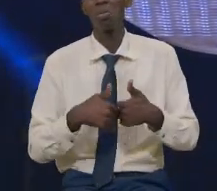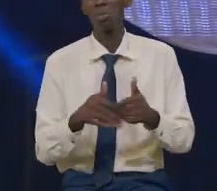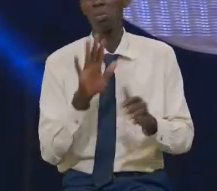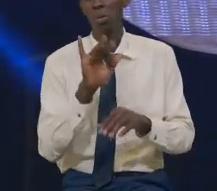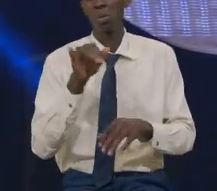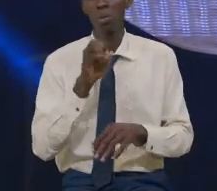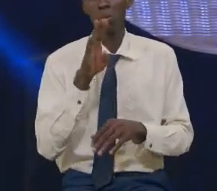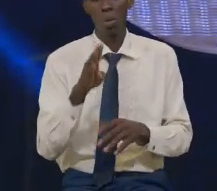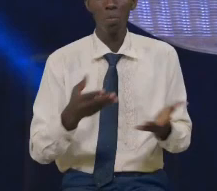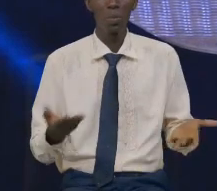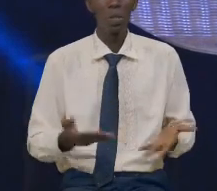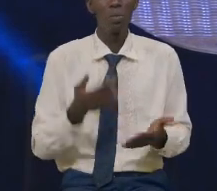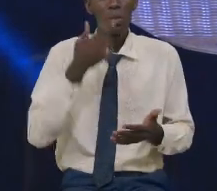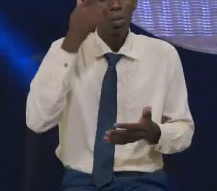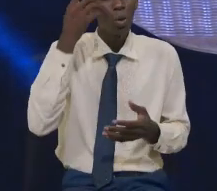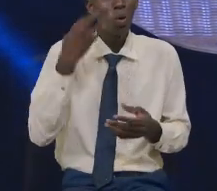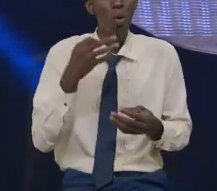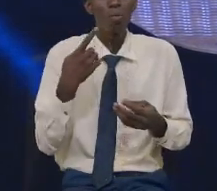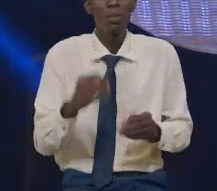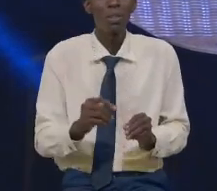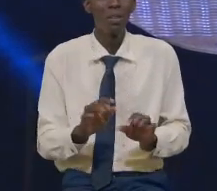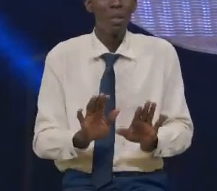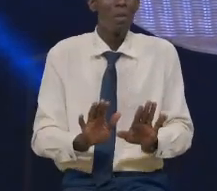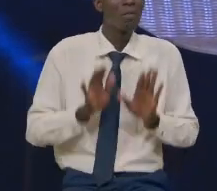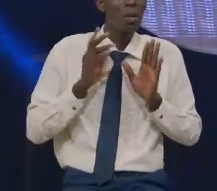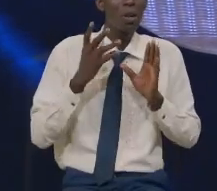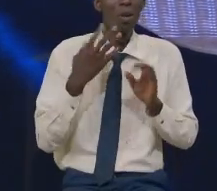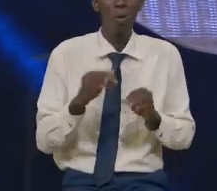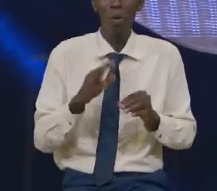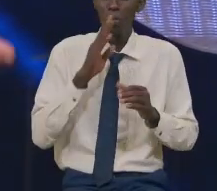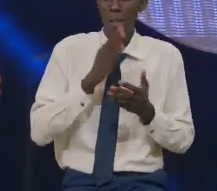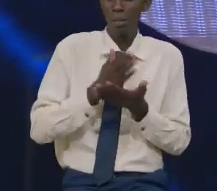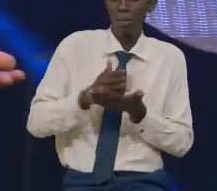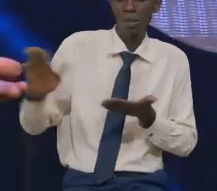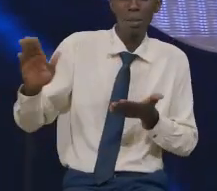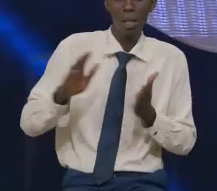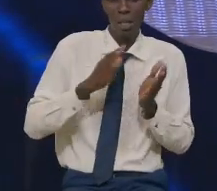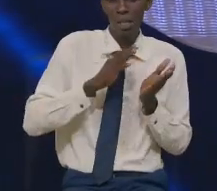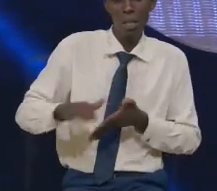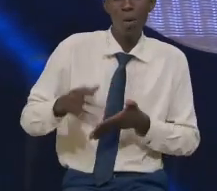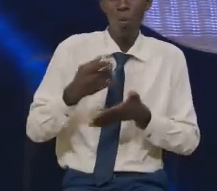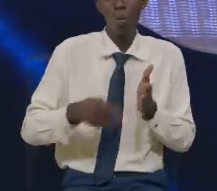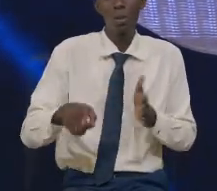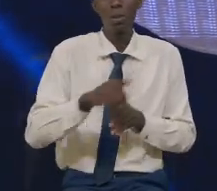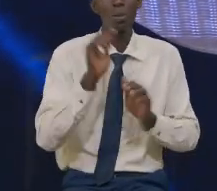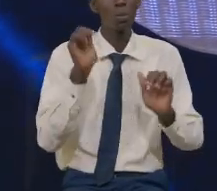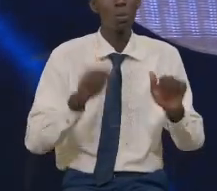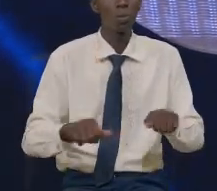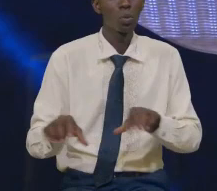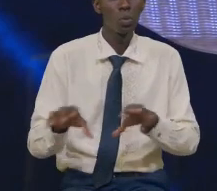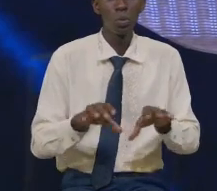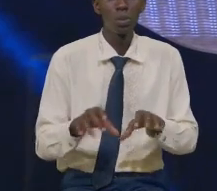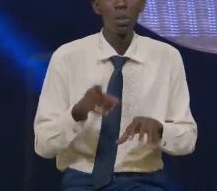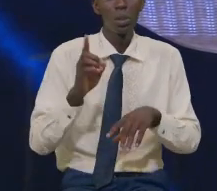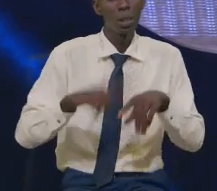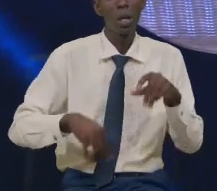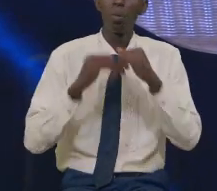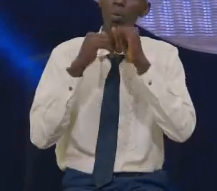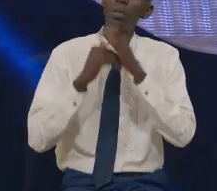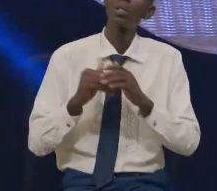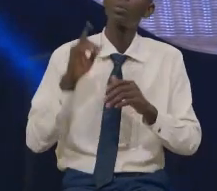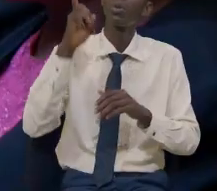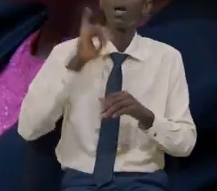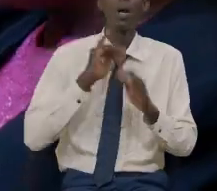pain of rejection and the fear of what will they do, because of that, they cannot worship God. I pray God